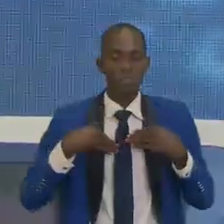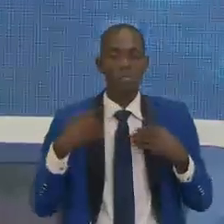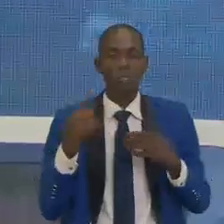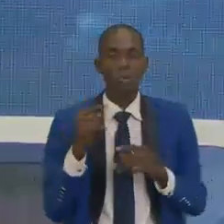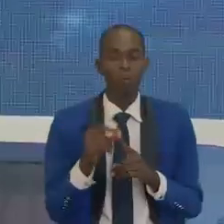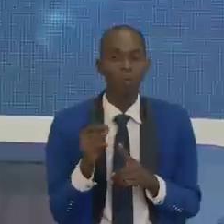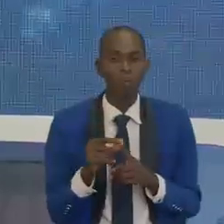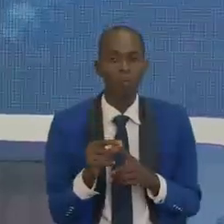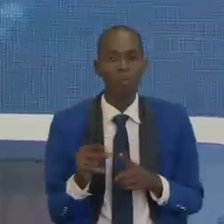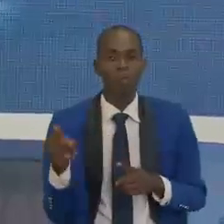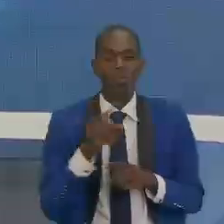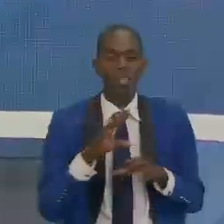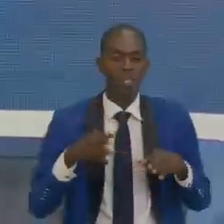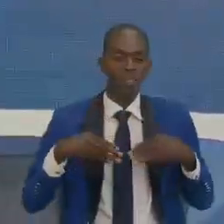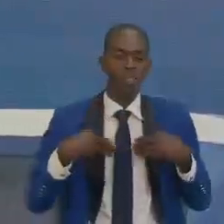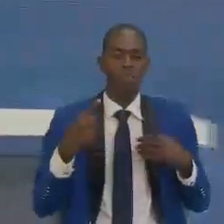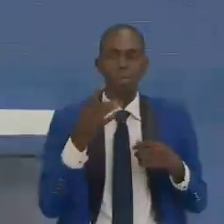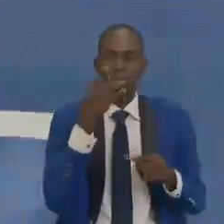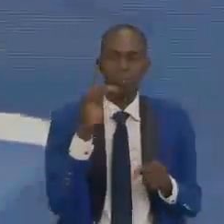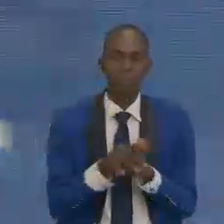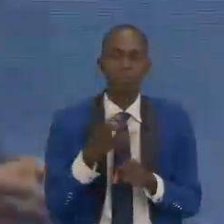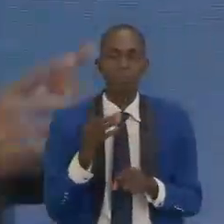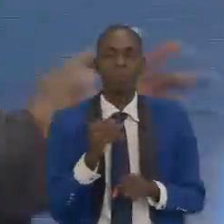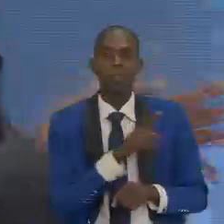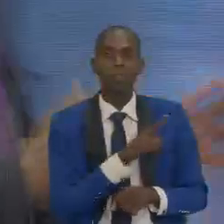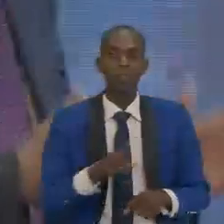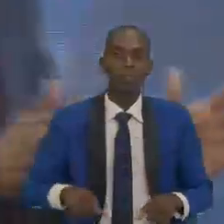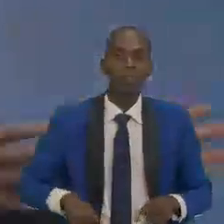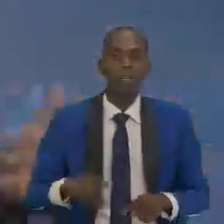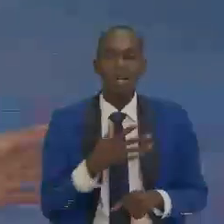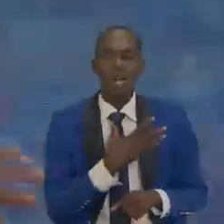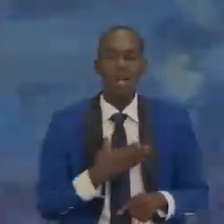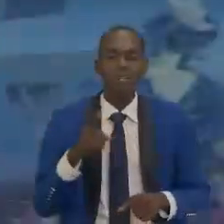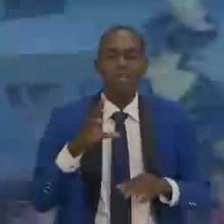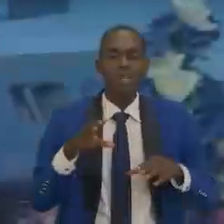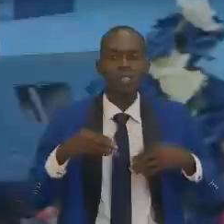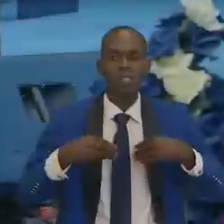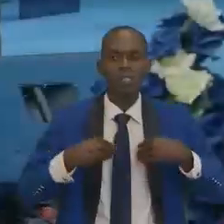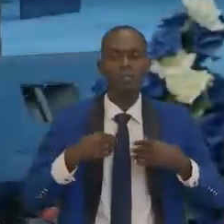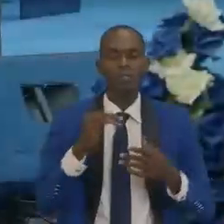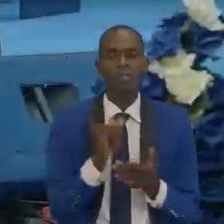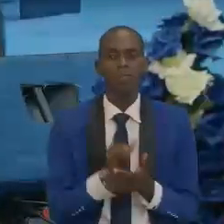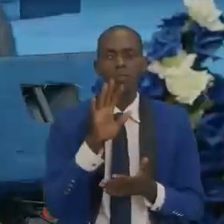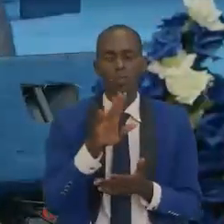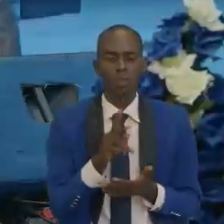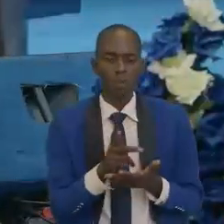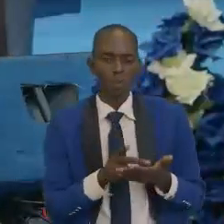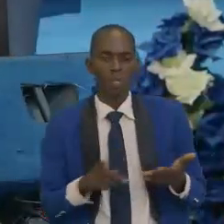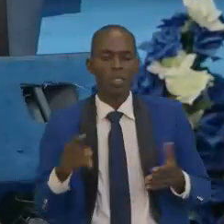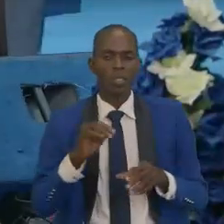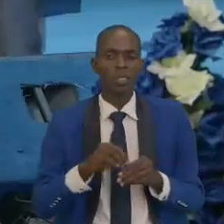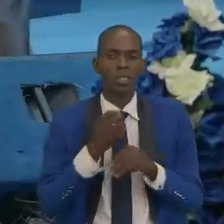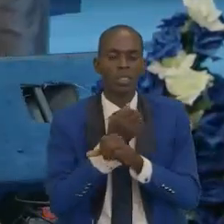you accept the promise of the Lord, and you accept that your portion in salvation and